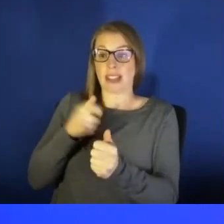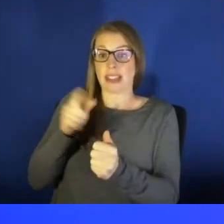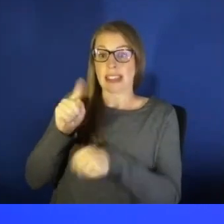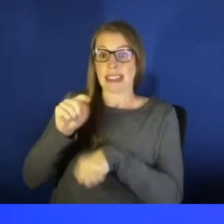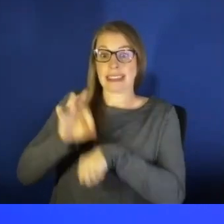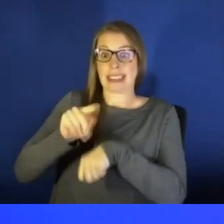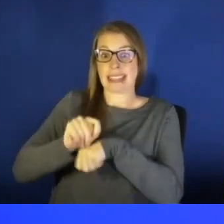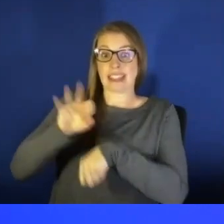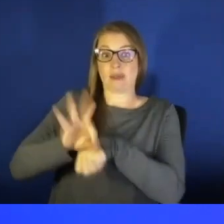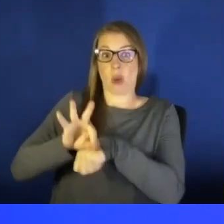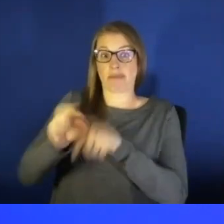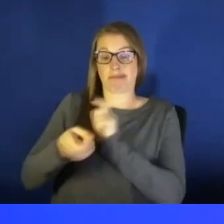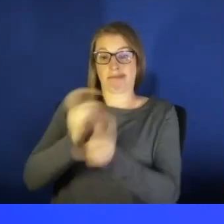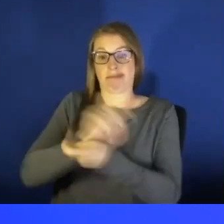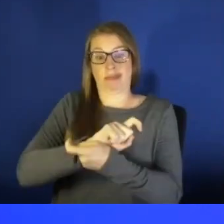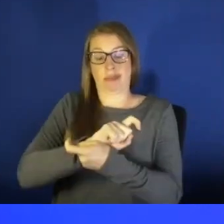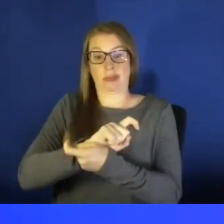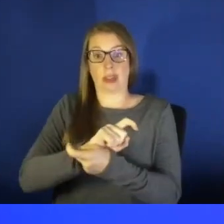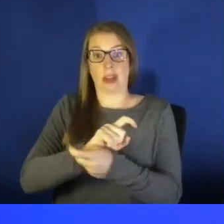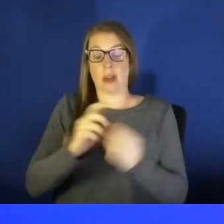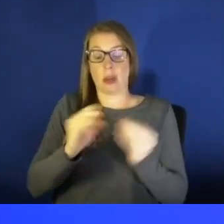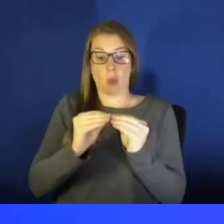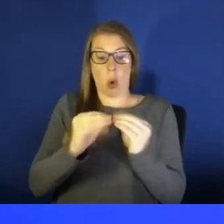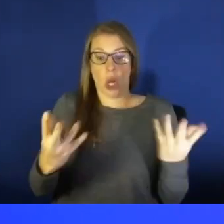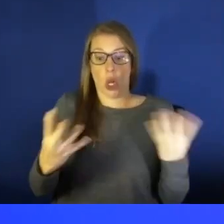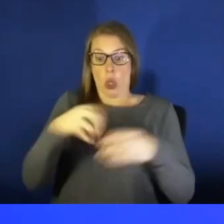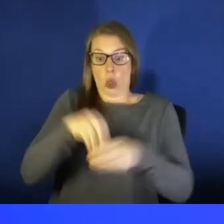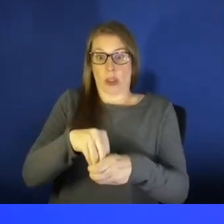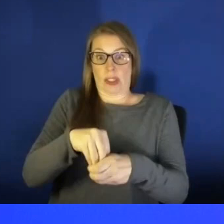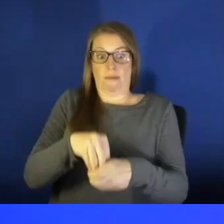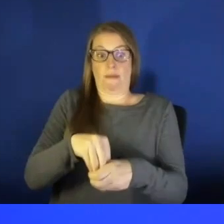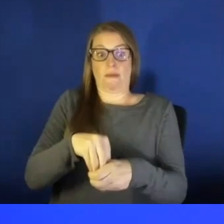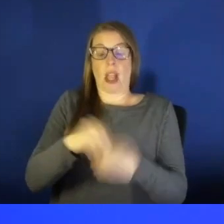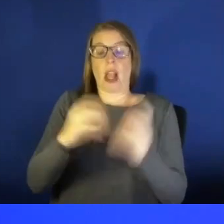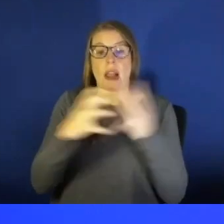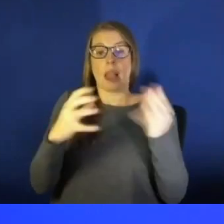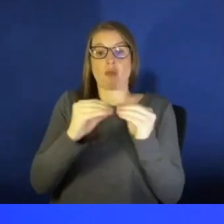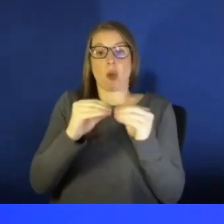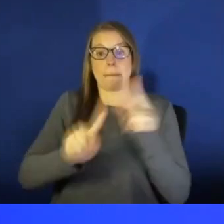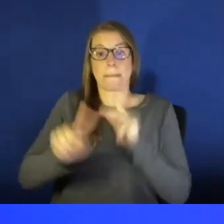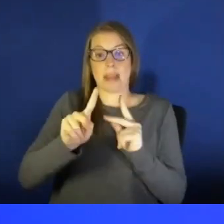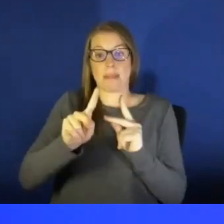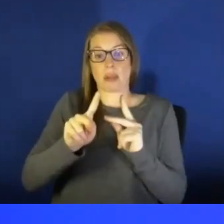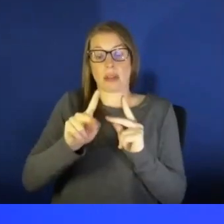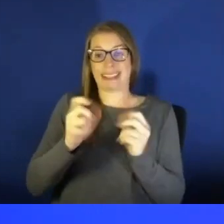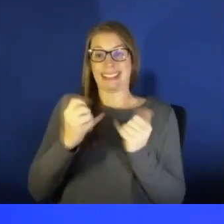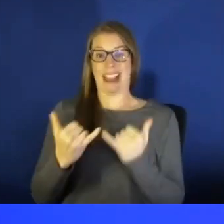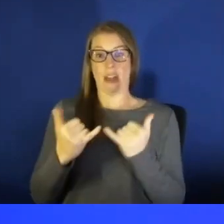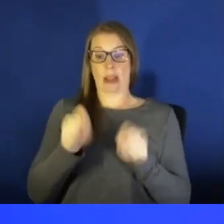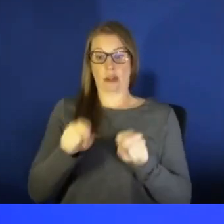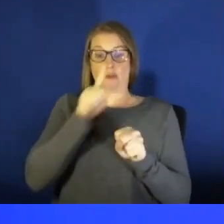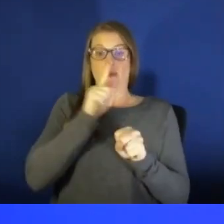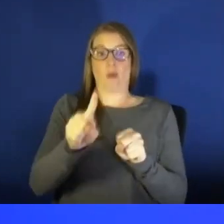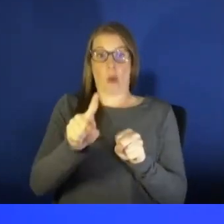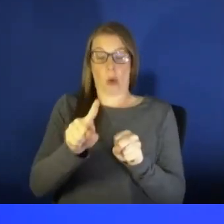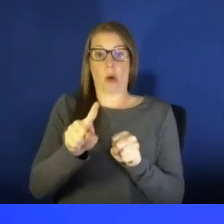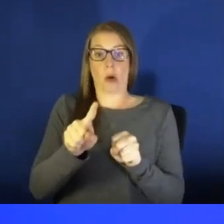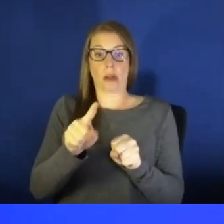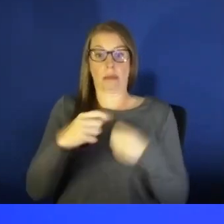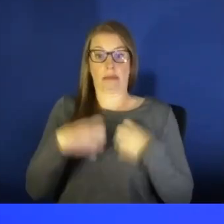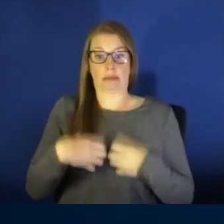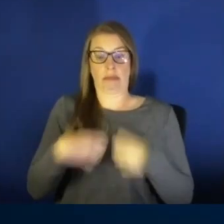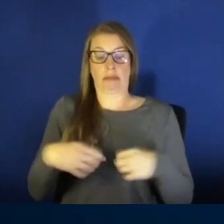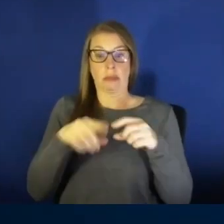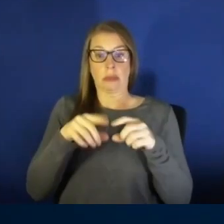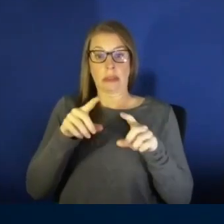we're being a lot more inclusive and getting a lot more people now eligible for lung cancer screening. Stephanie, let's bring you in and let's talk